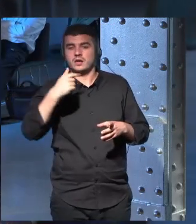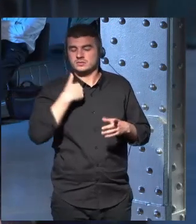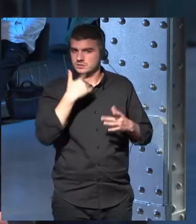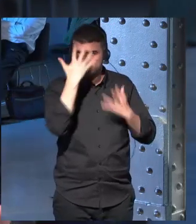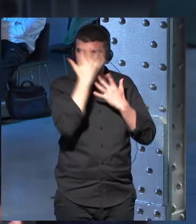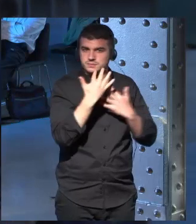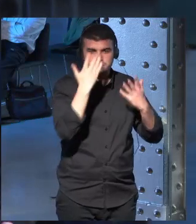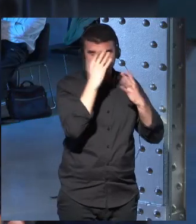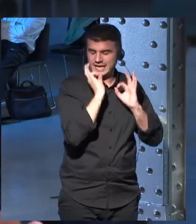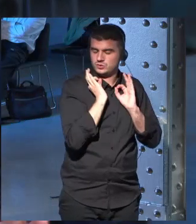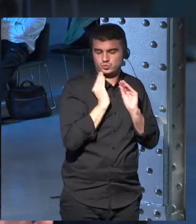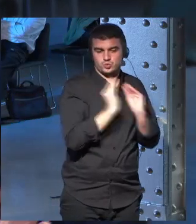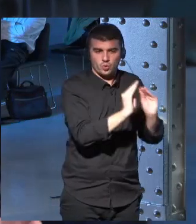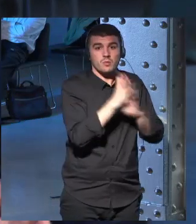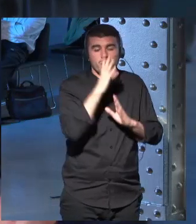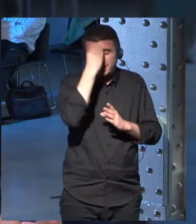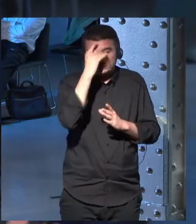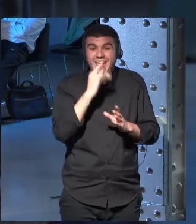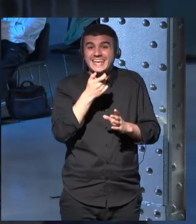in a specific worldview.